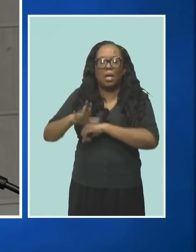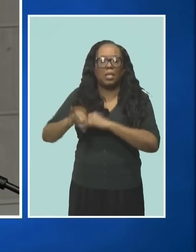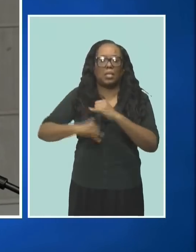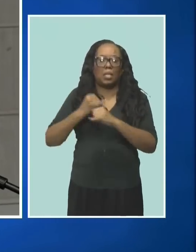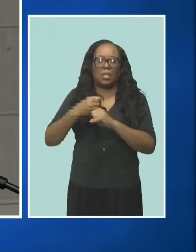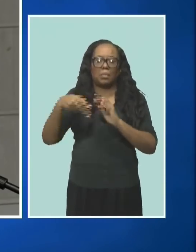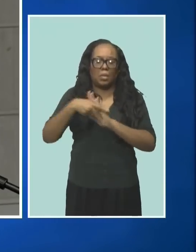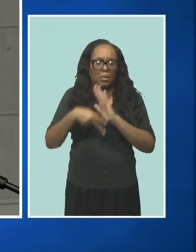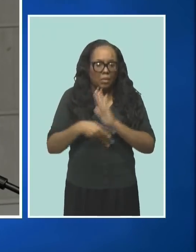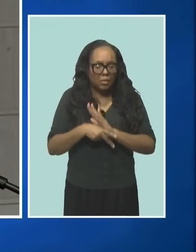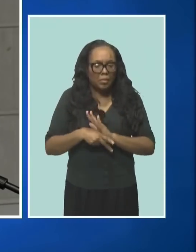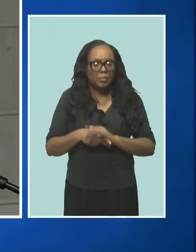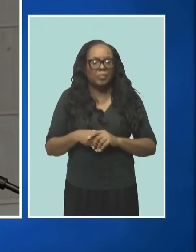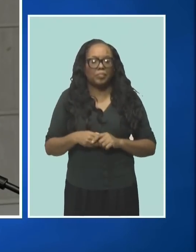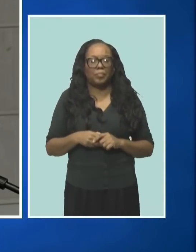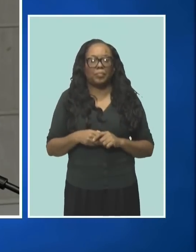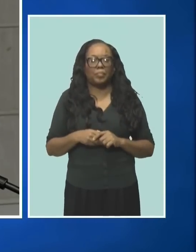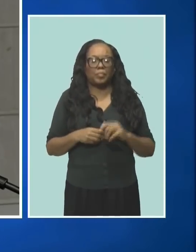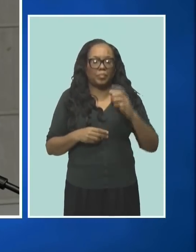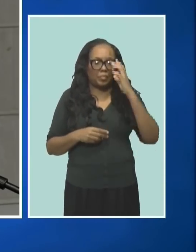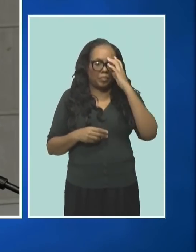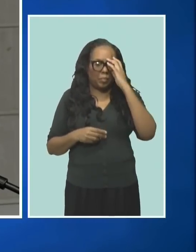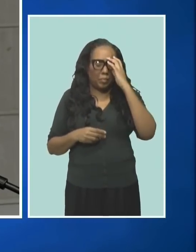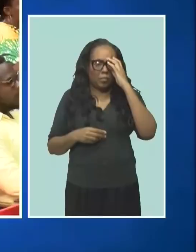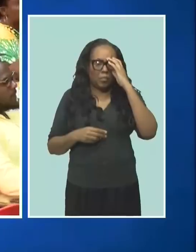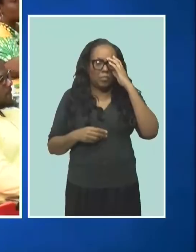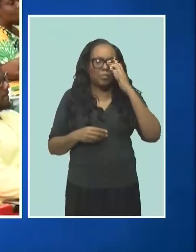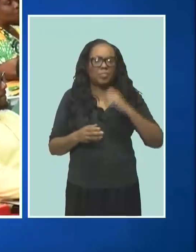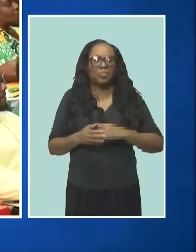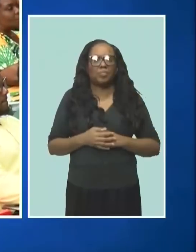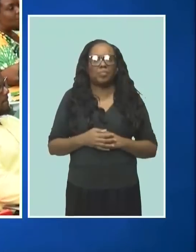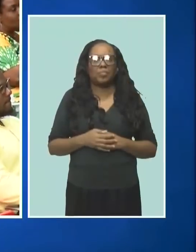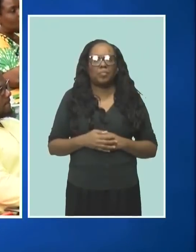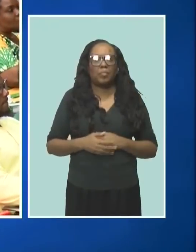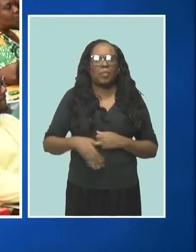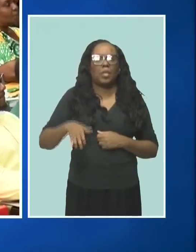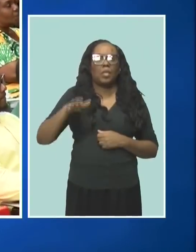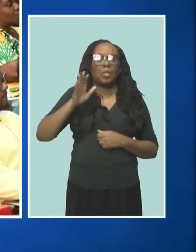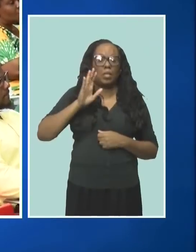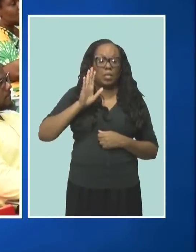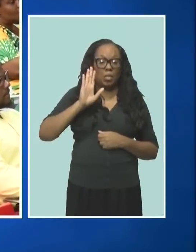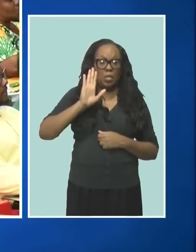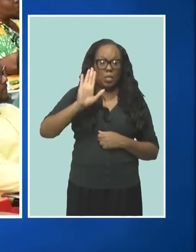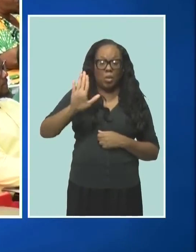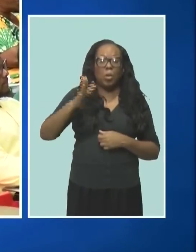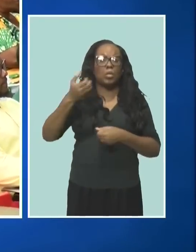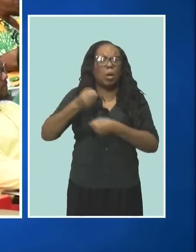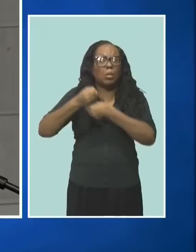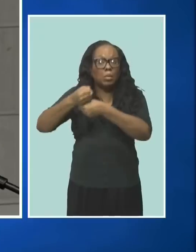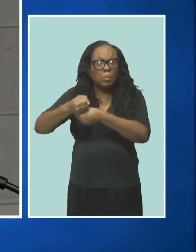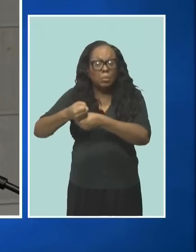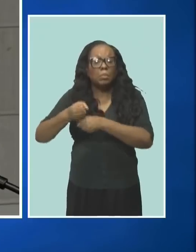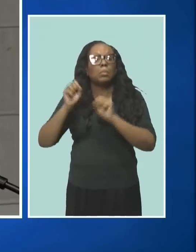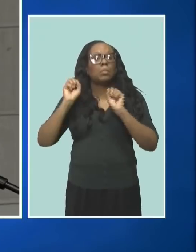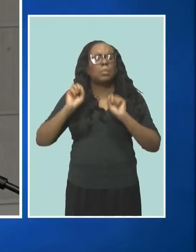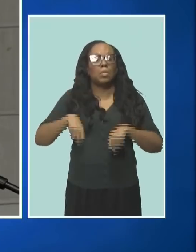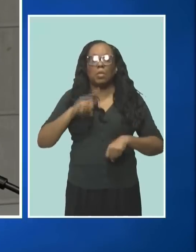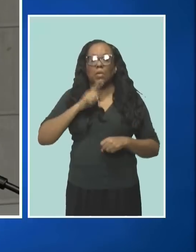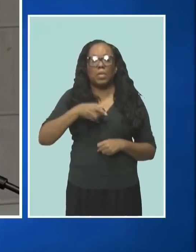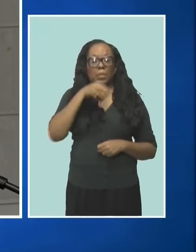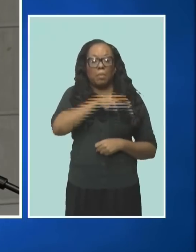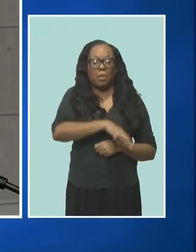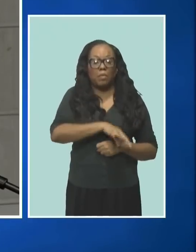reform. Never underestimate the impact of your scholarship, which your scholarship can have on the world around